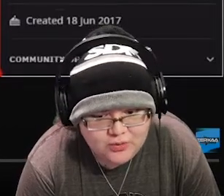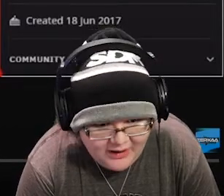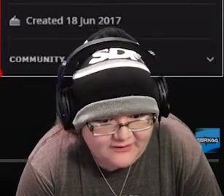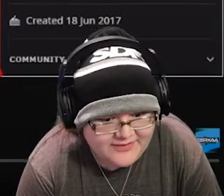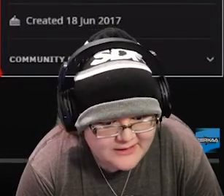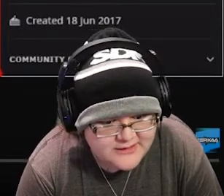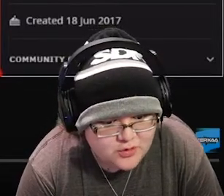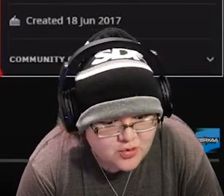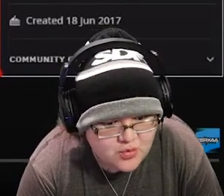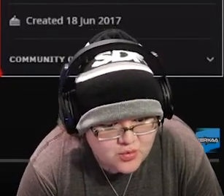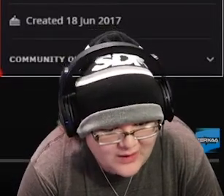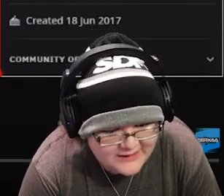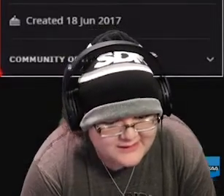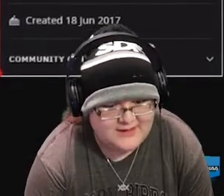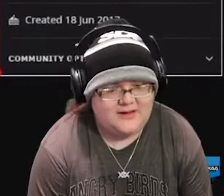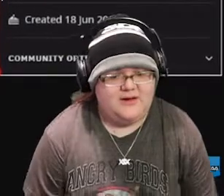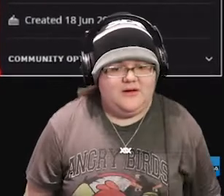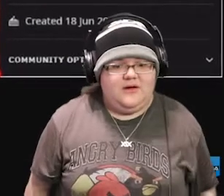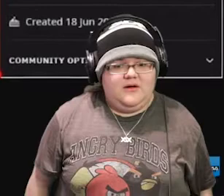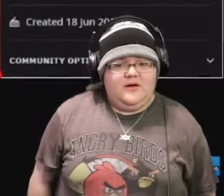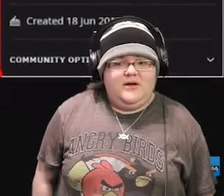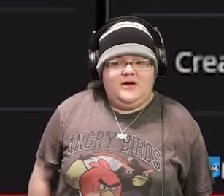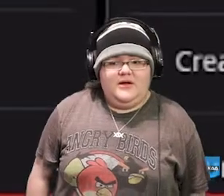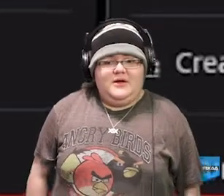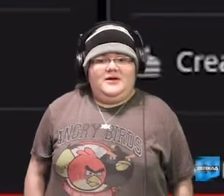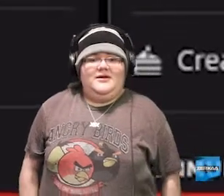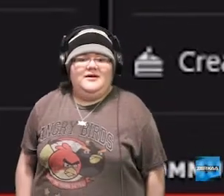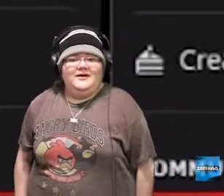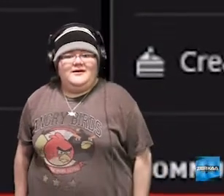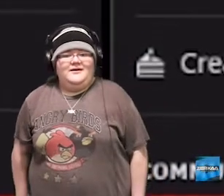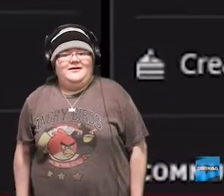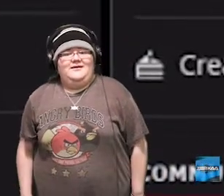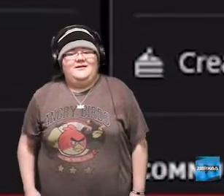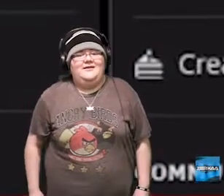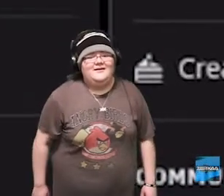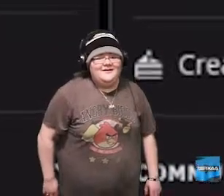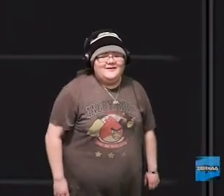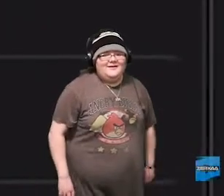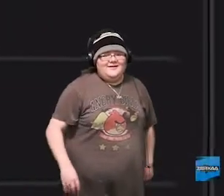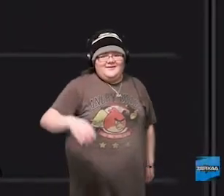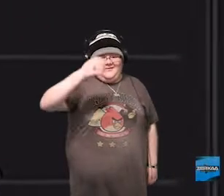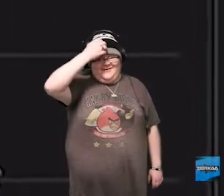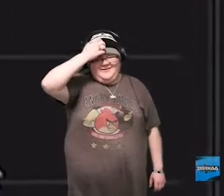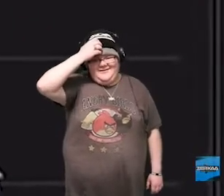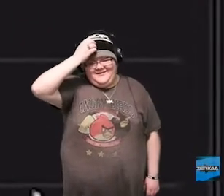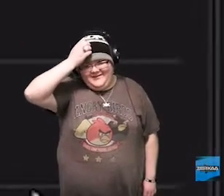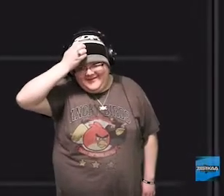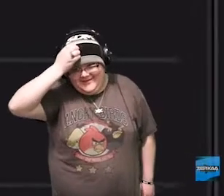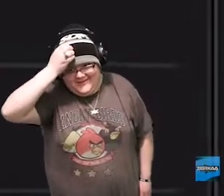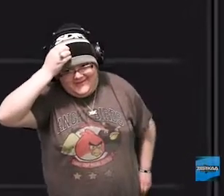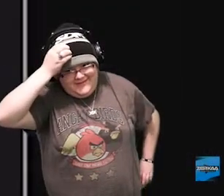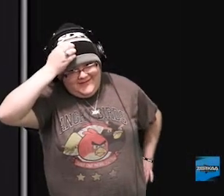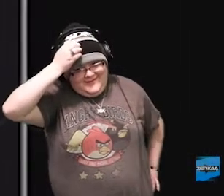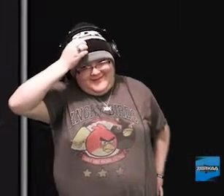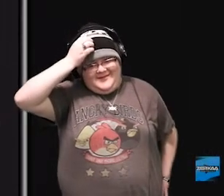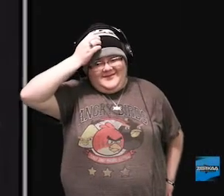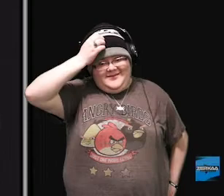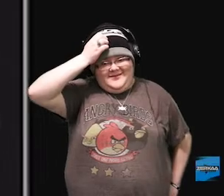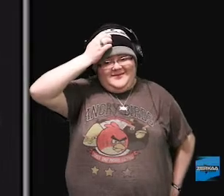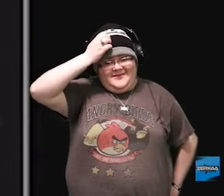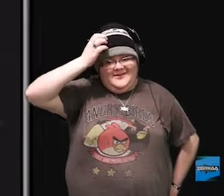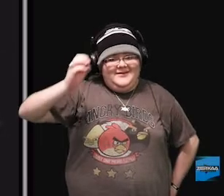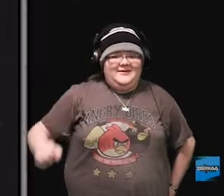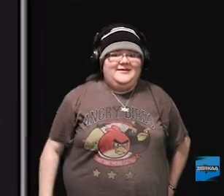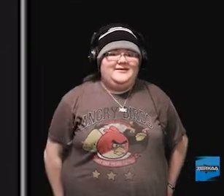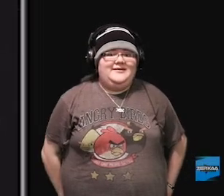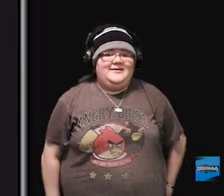Josh in 12. That's crazy. JJ, 2013. Miniminter, 2015. PewDiePie.